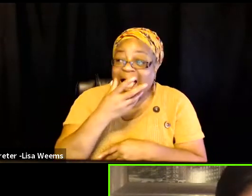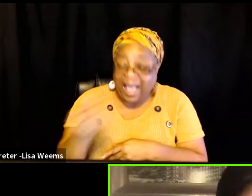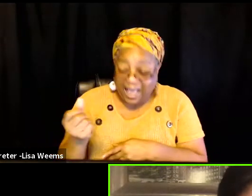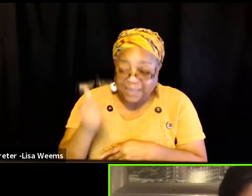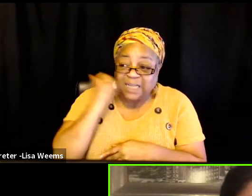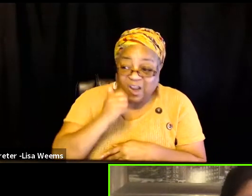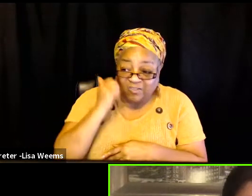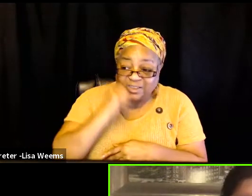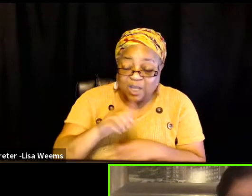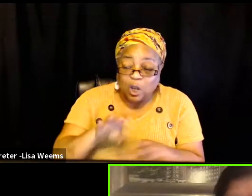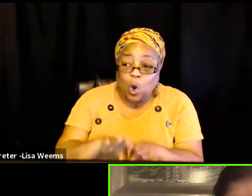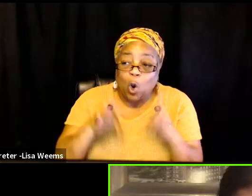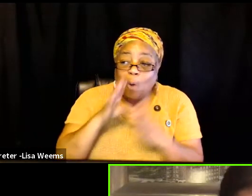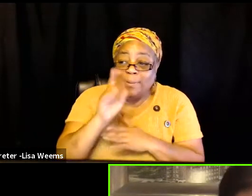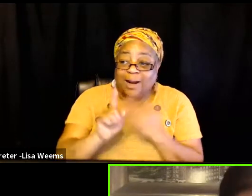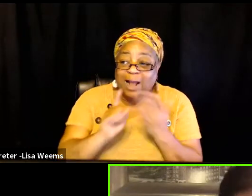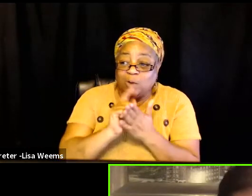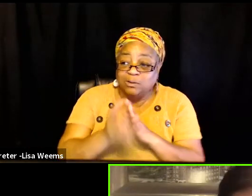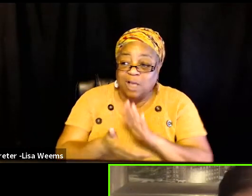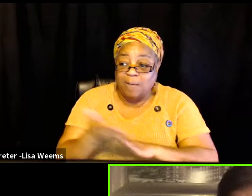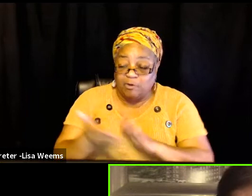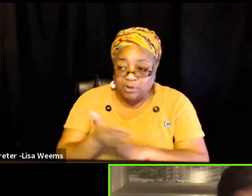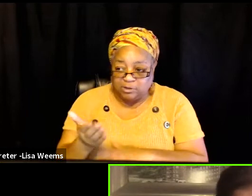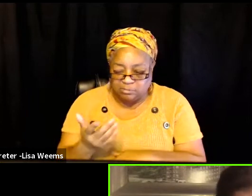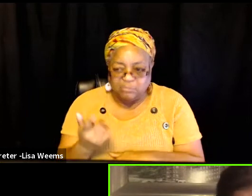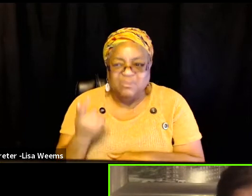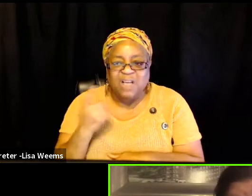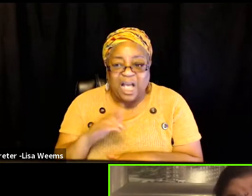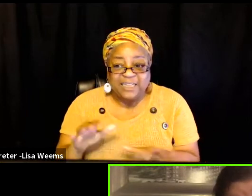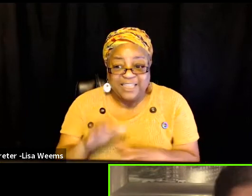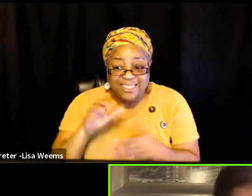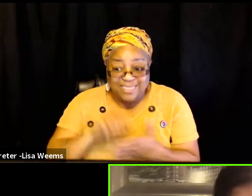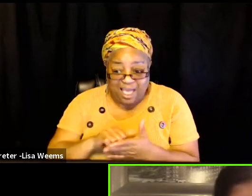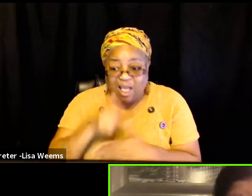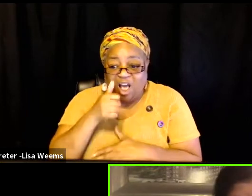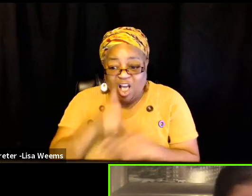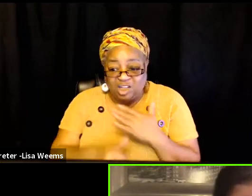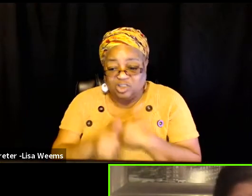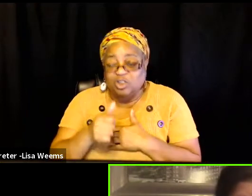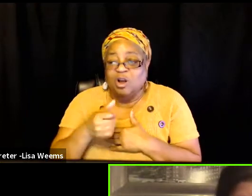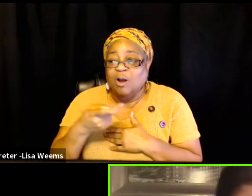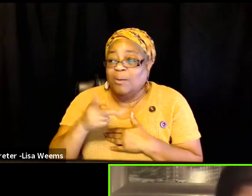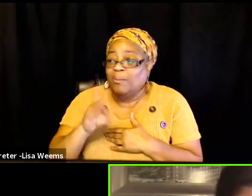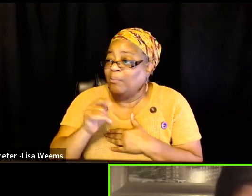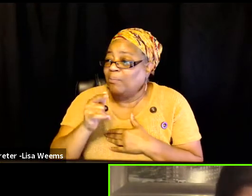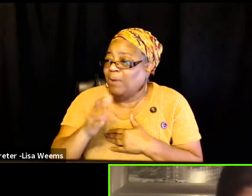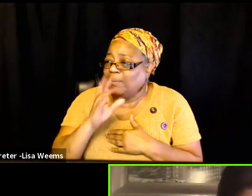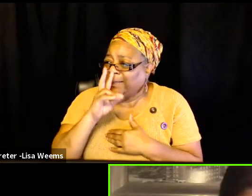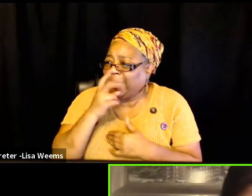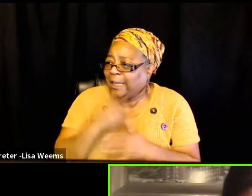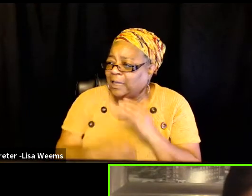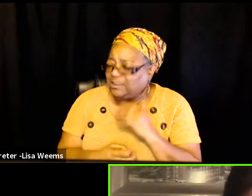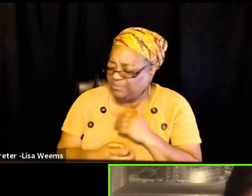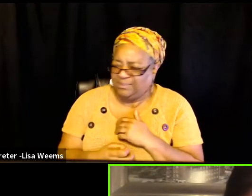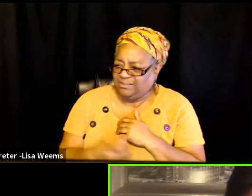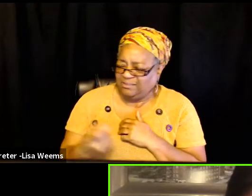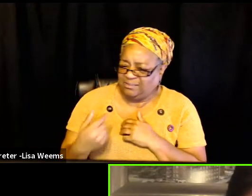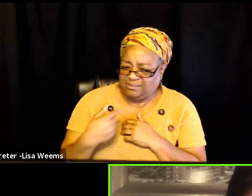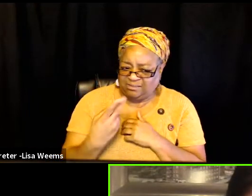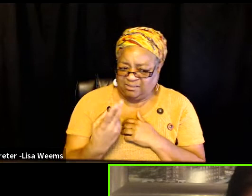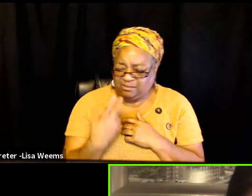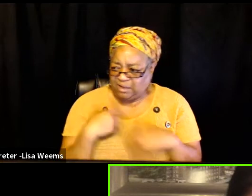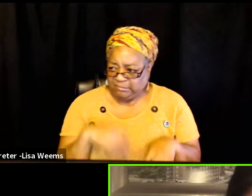operations. I did all of this under the umbrella of public engagement, meaning I approached all those operational functions of